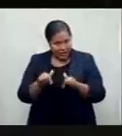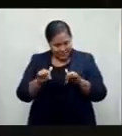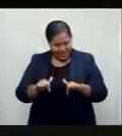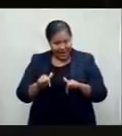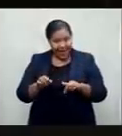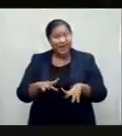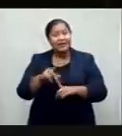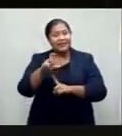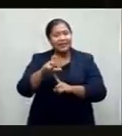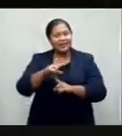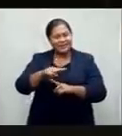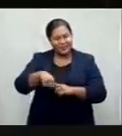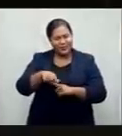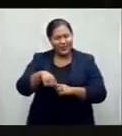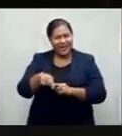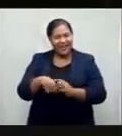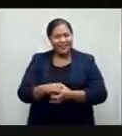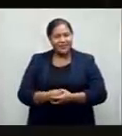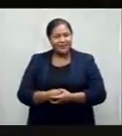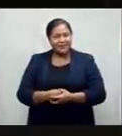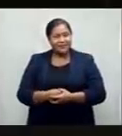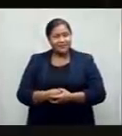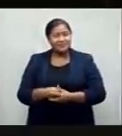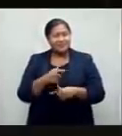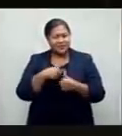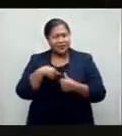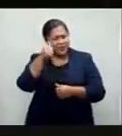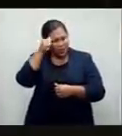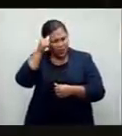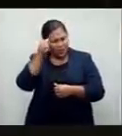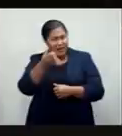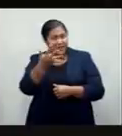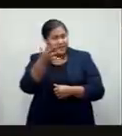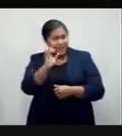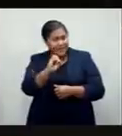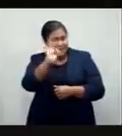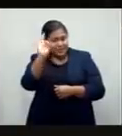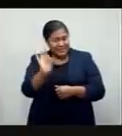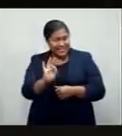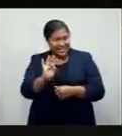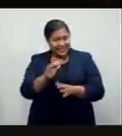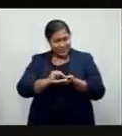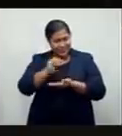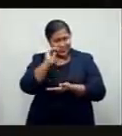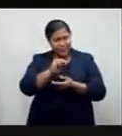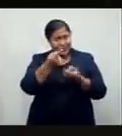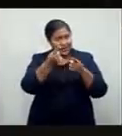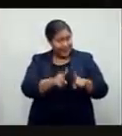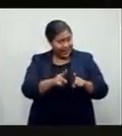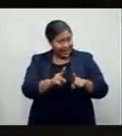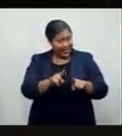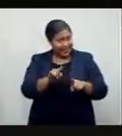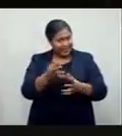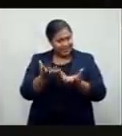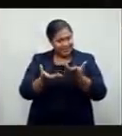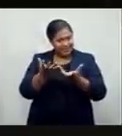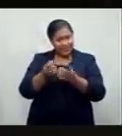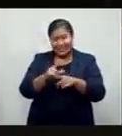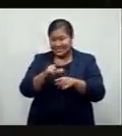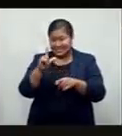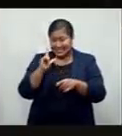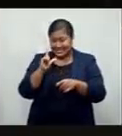the capital city. We've noted a 50% increase in the COVID death rate in comparison to